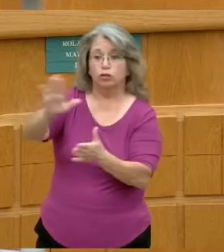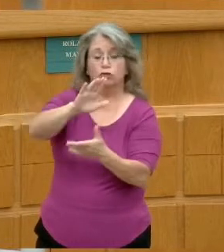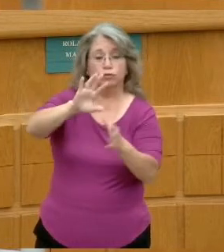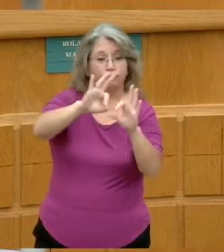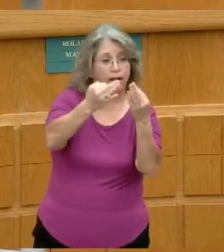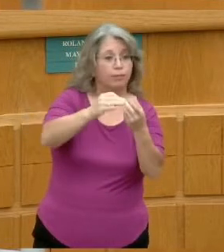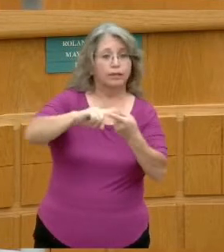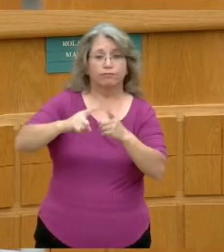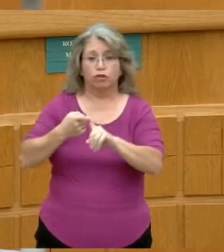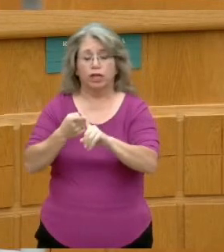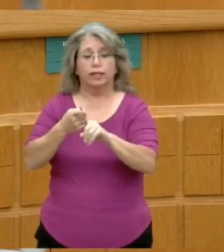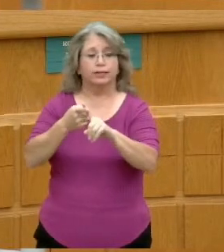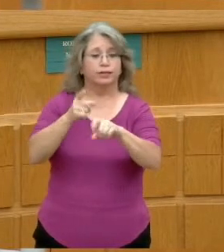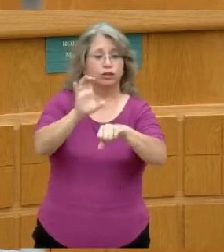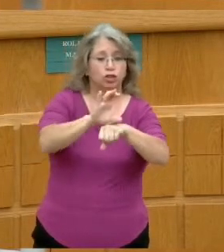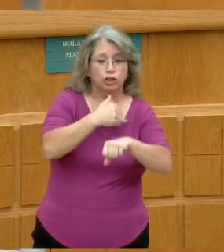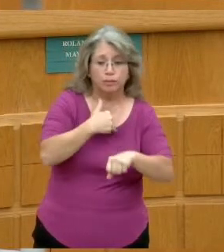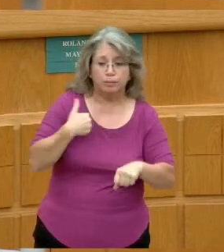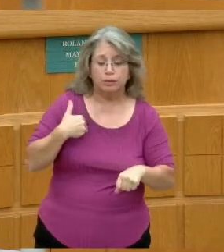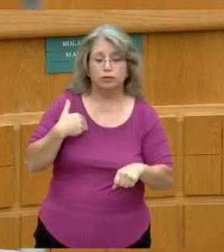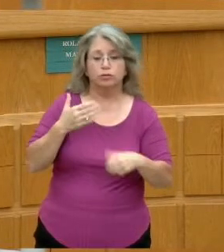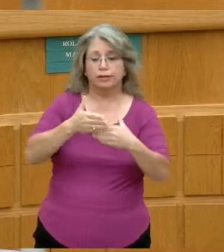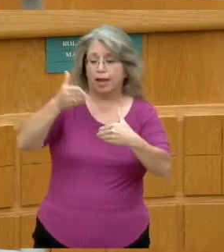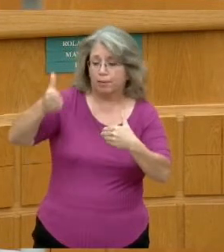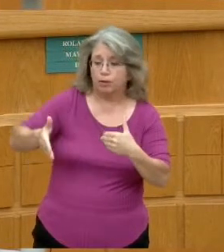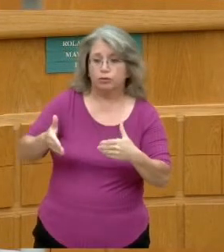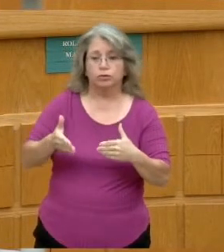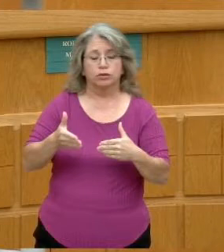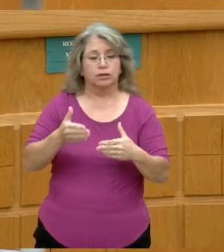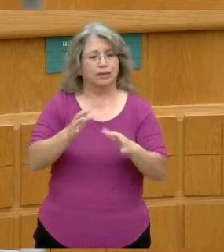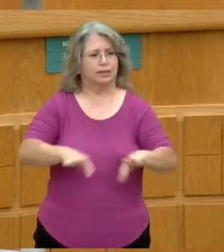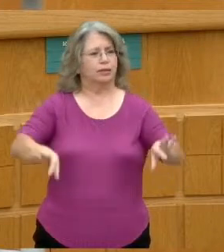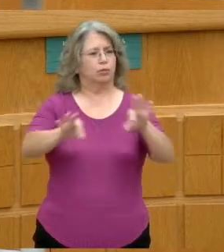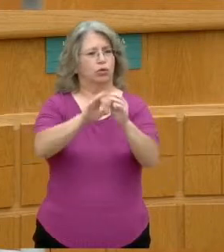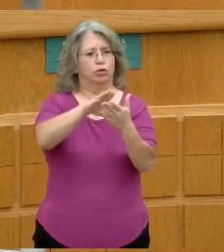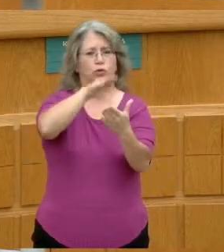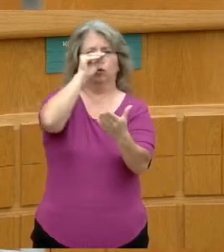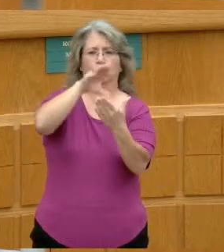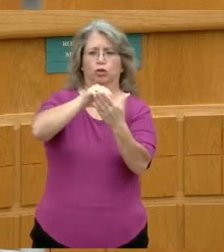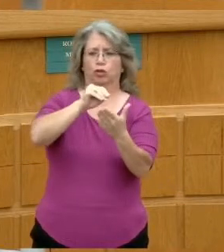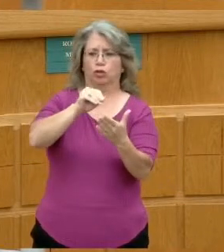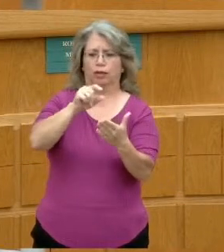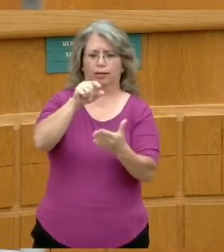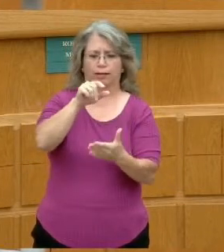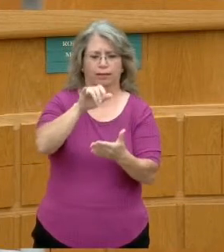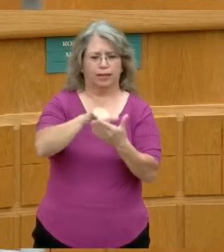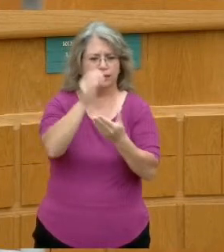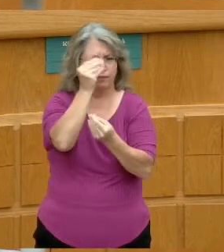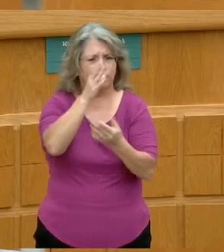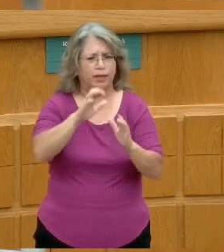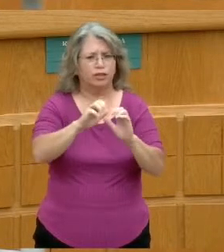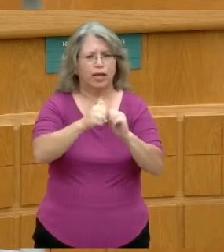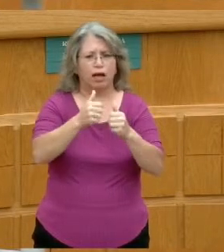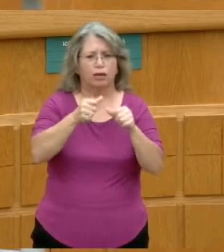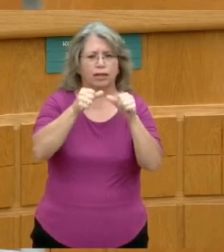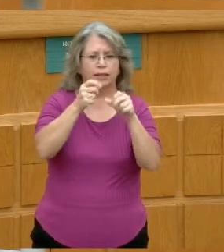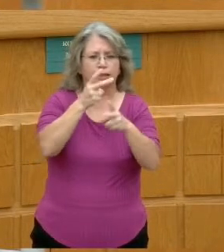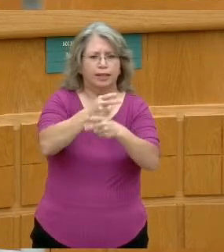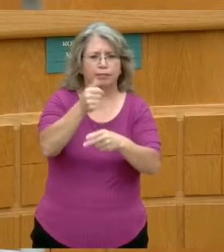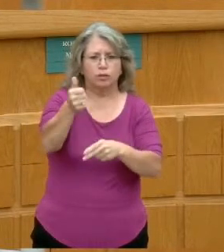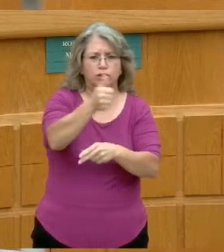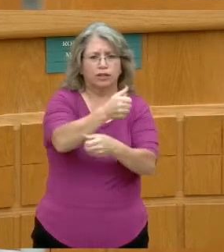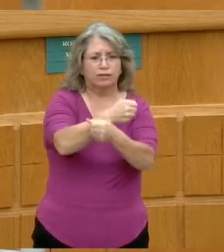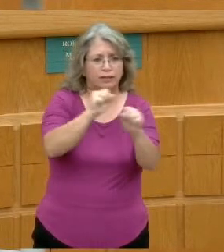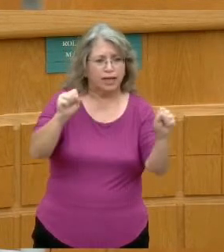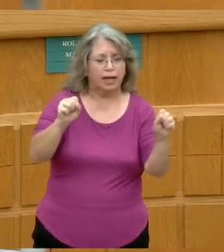and neighbors, it's important that we learn about this, how to stay safe, but also see the implications of some of our actions.